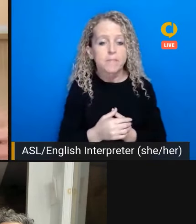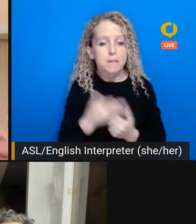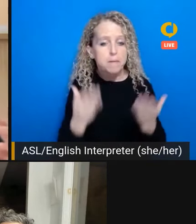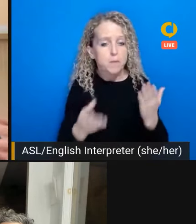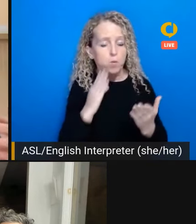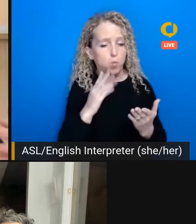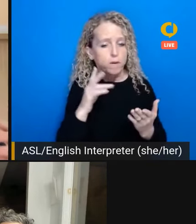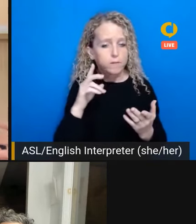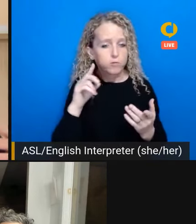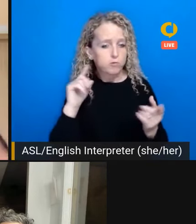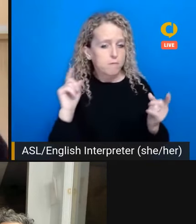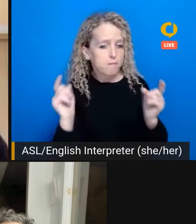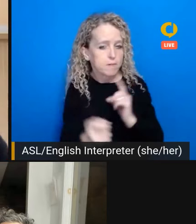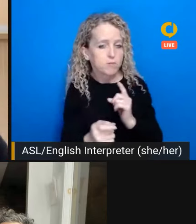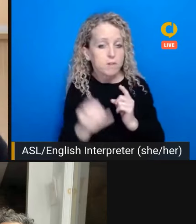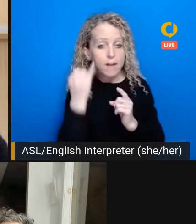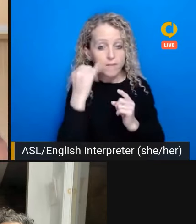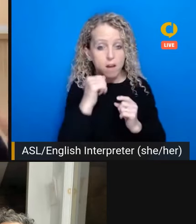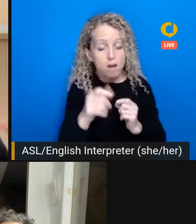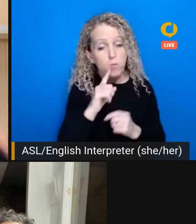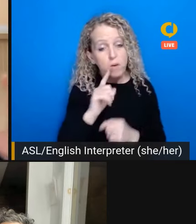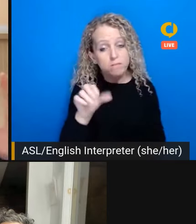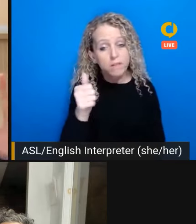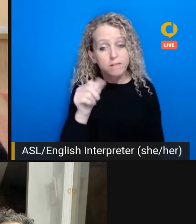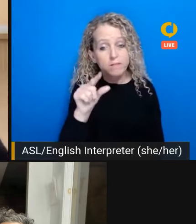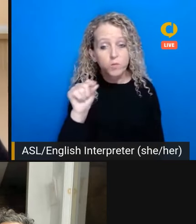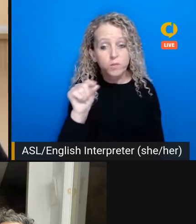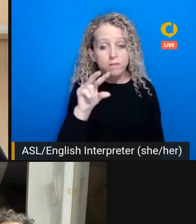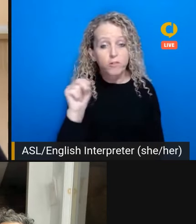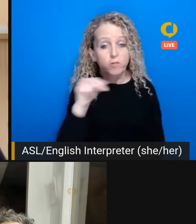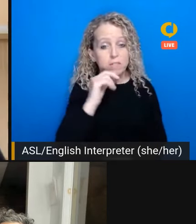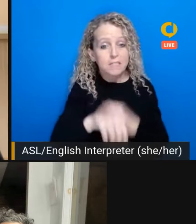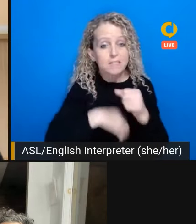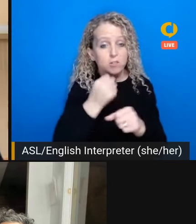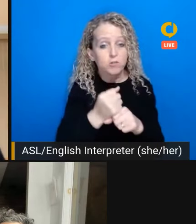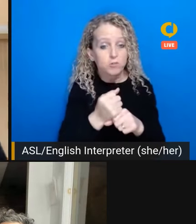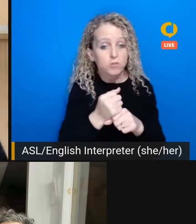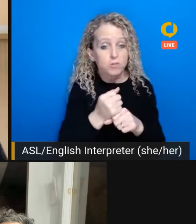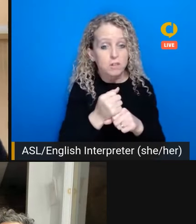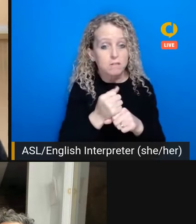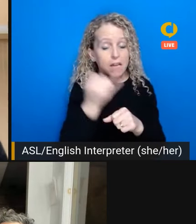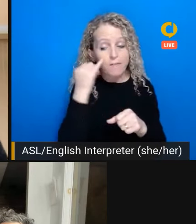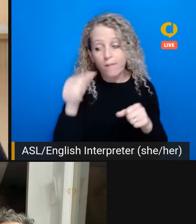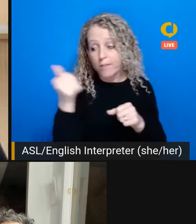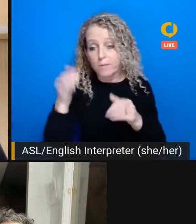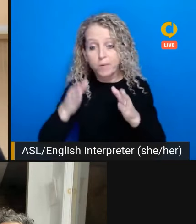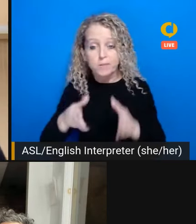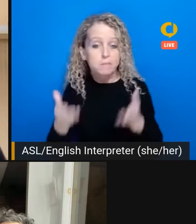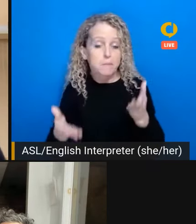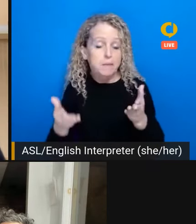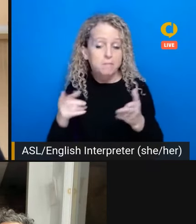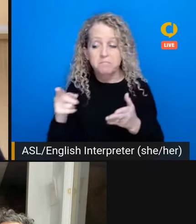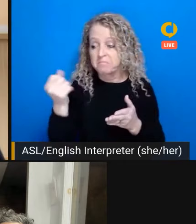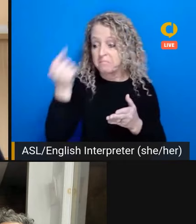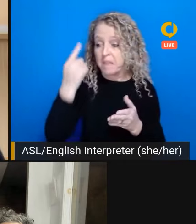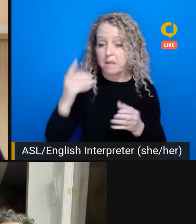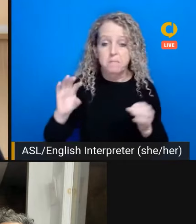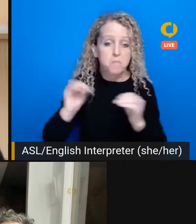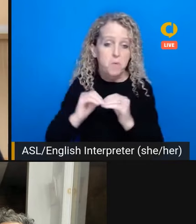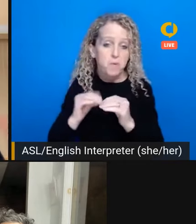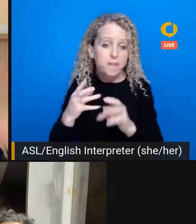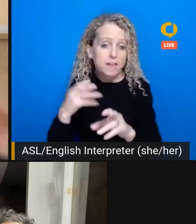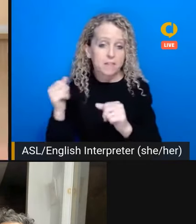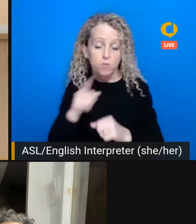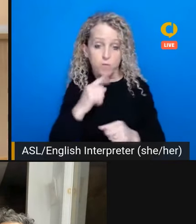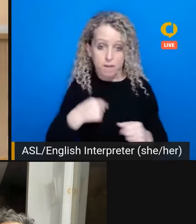Nur, it will take decades, I'm telling you. If it is someone else, it might take less. even driving, learning to drive was not that easy